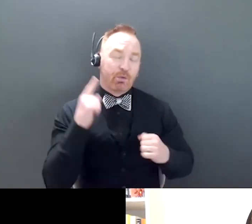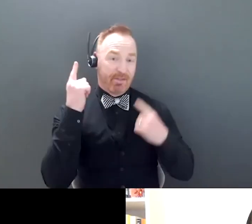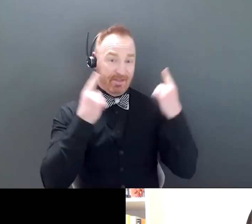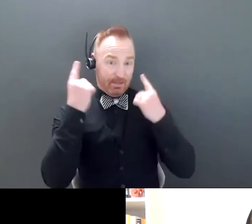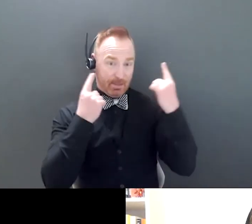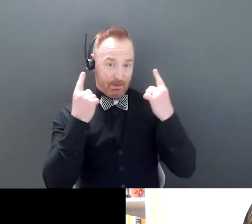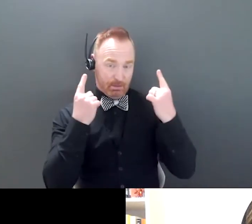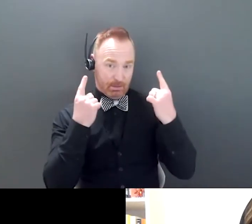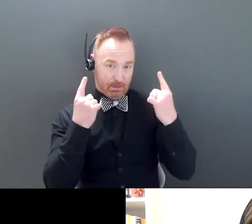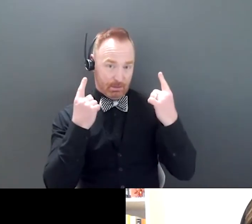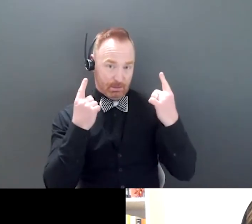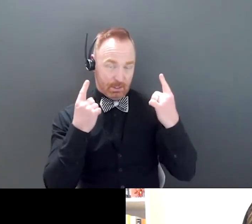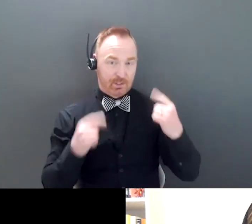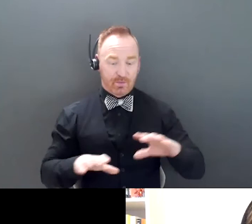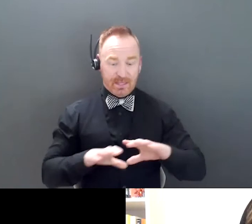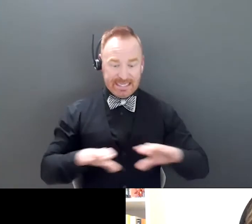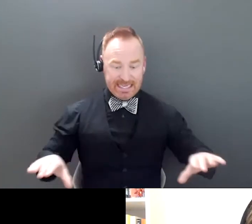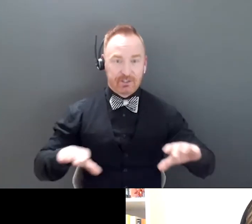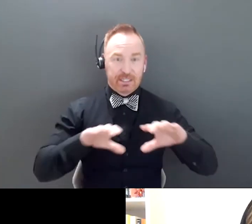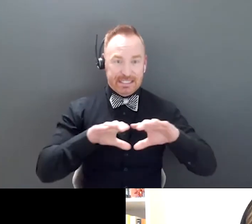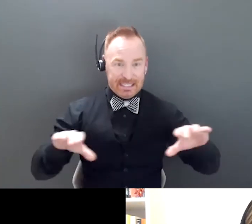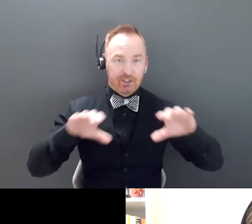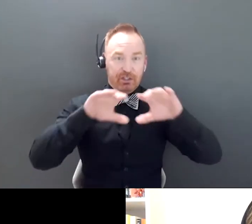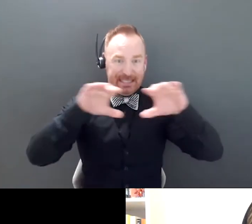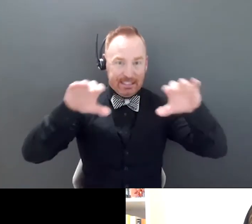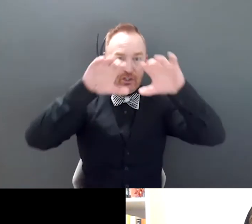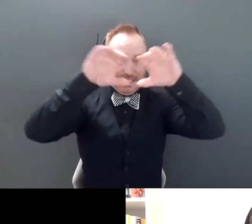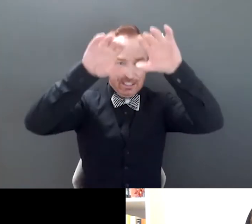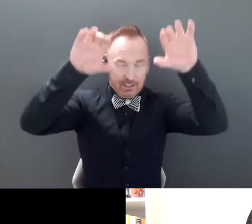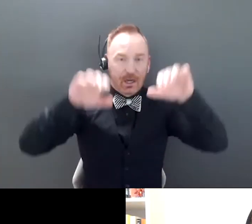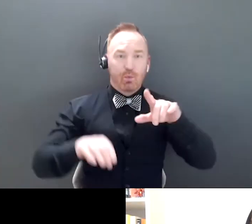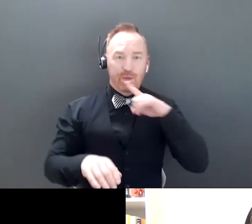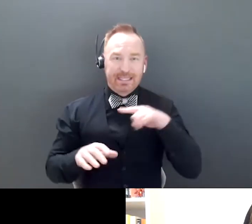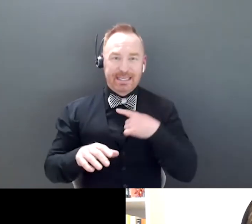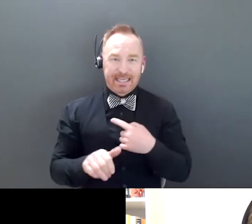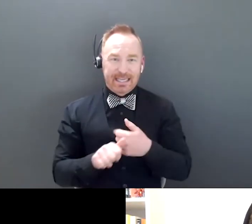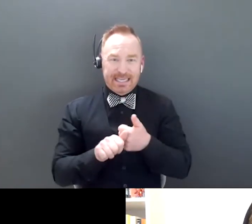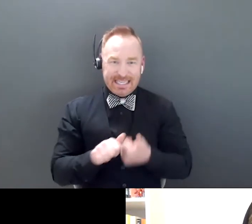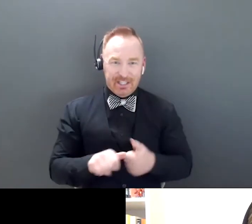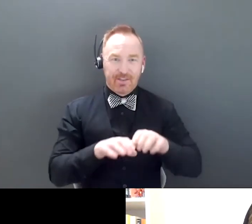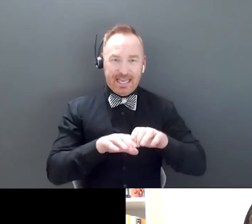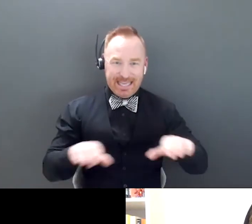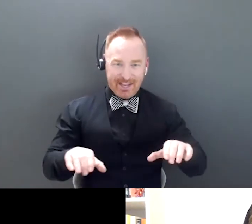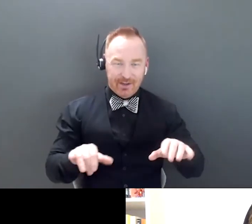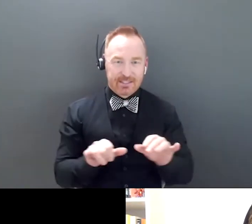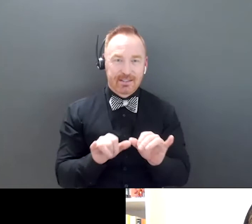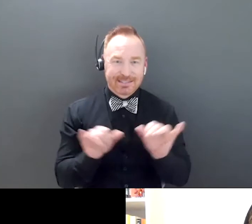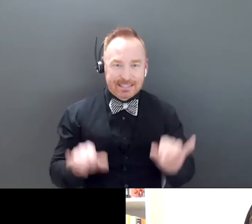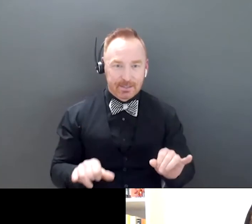just each of those things is like a system on its own in our society, right? And in each of those systems, you